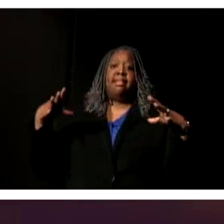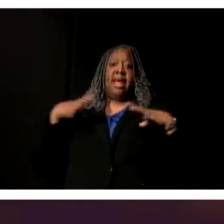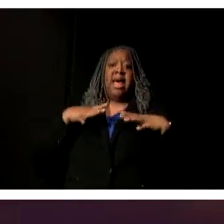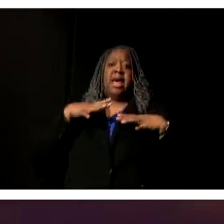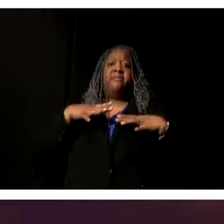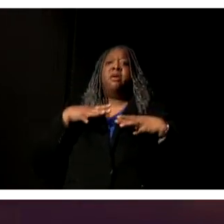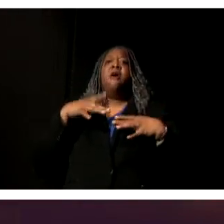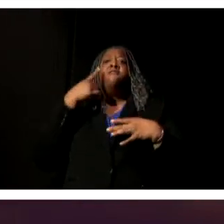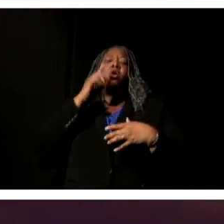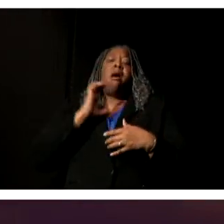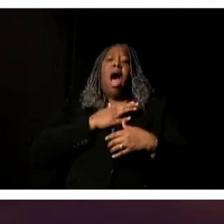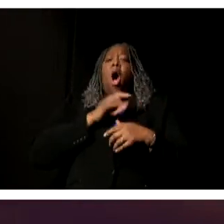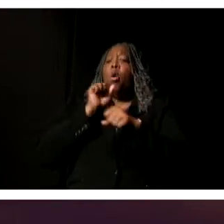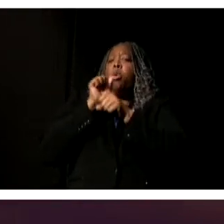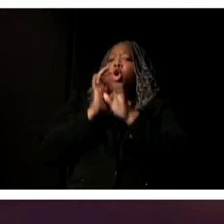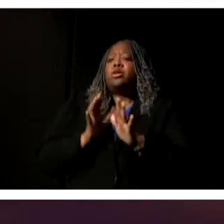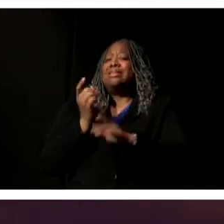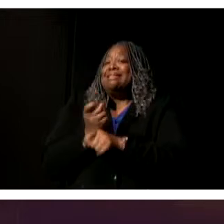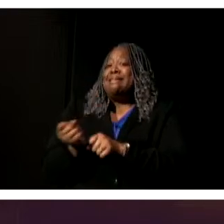year.